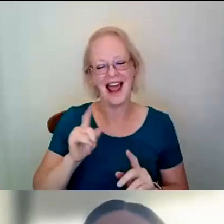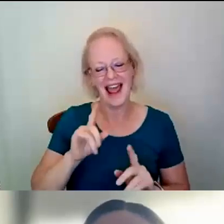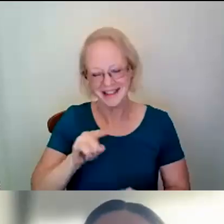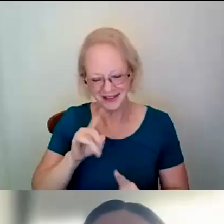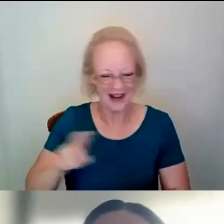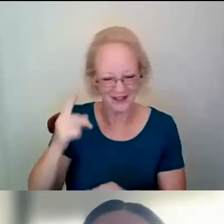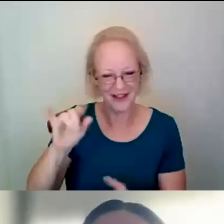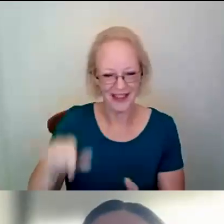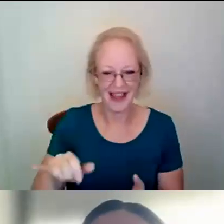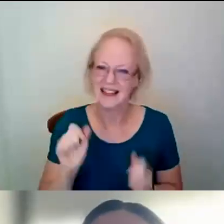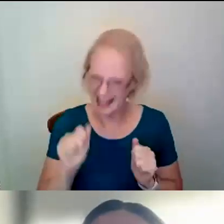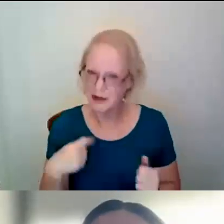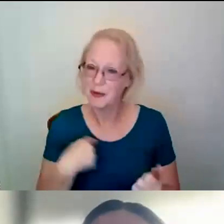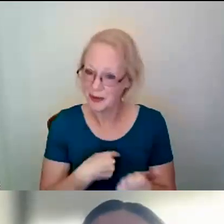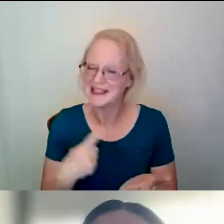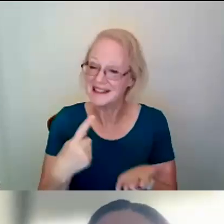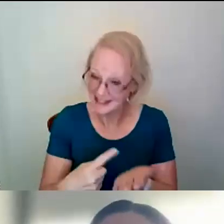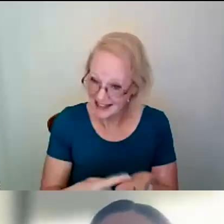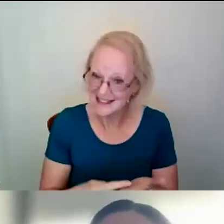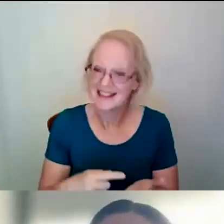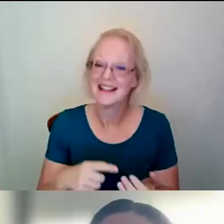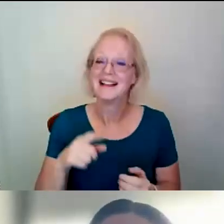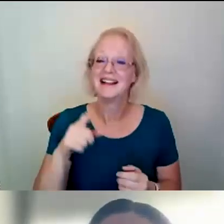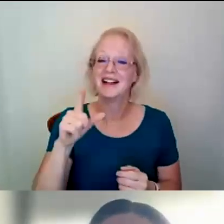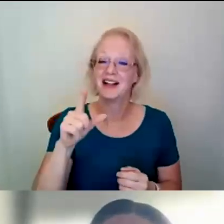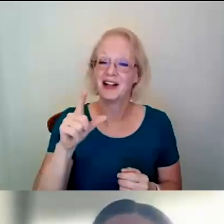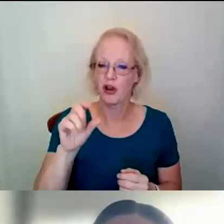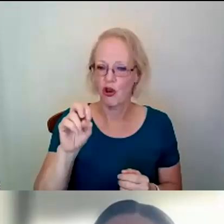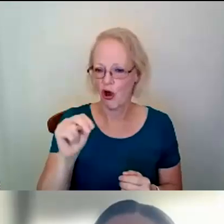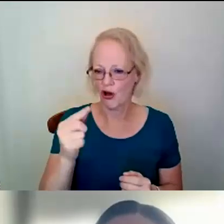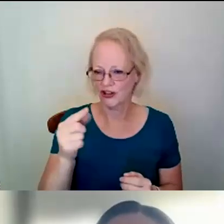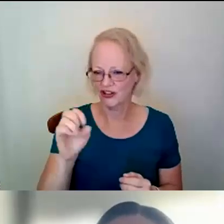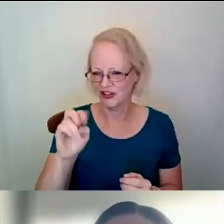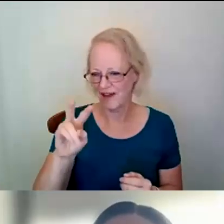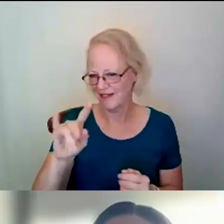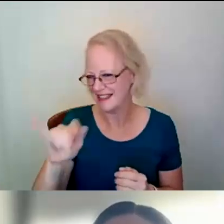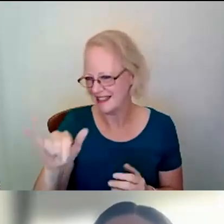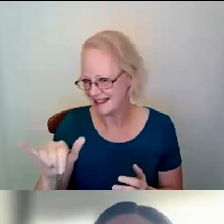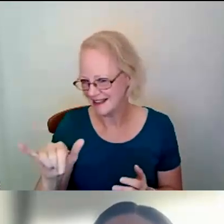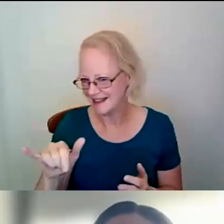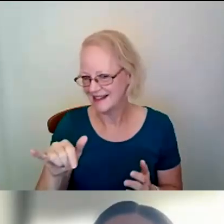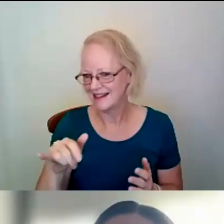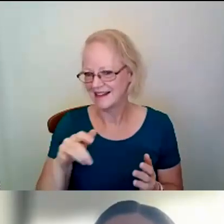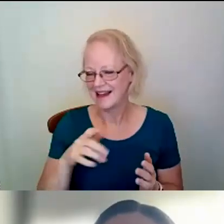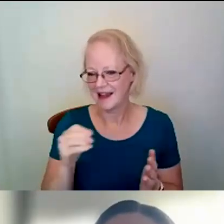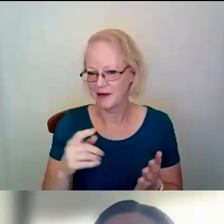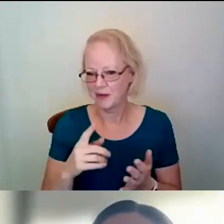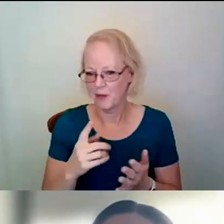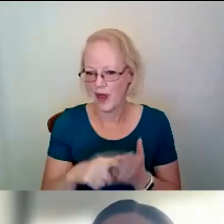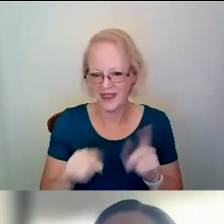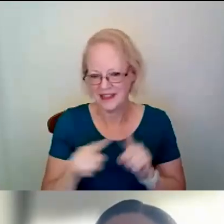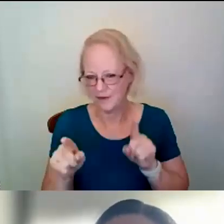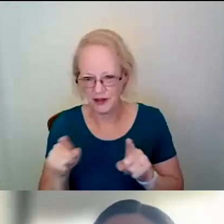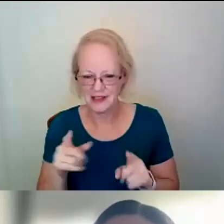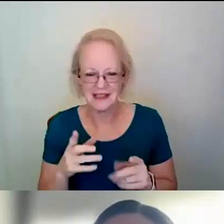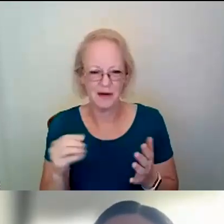about the longevity differences a little bit and the inequality there, and just the